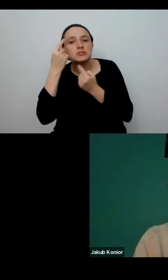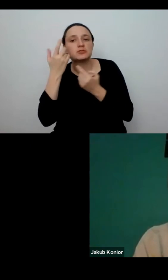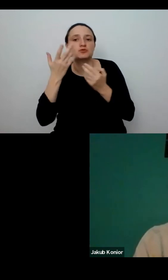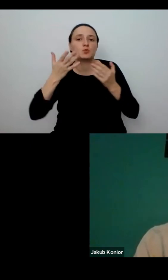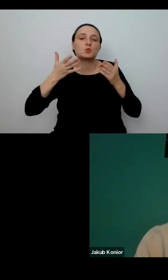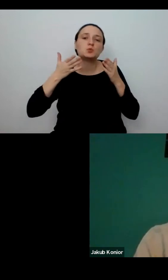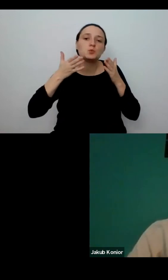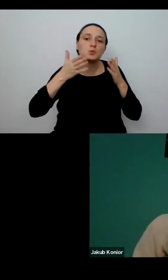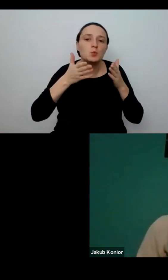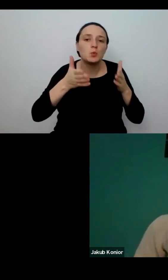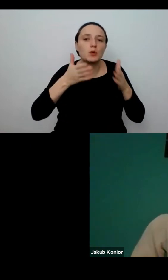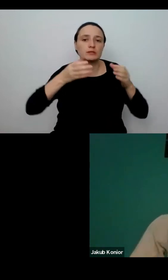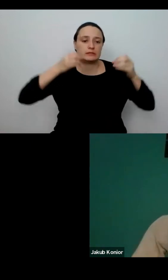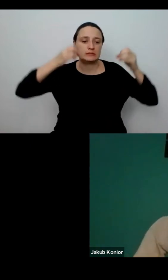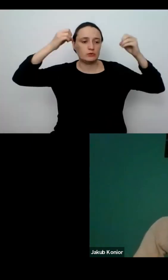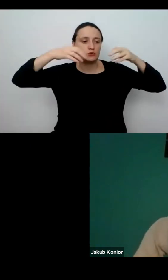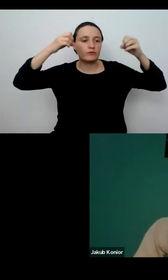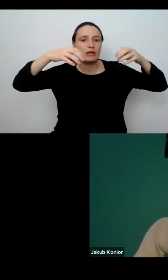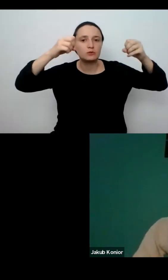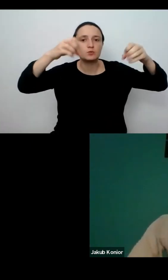lamps? Well,